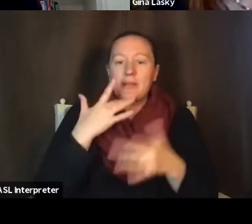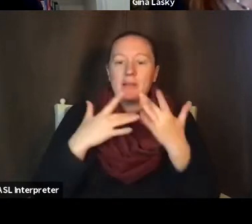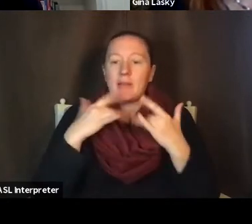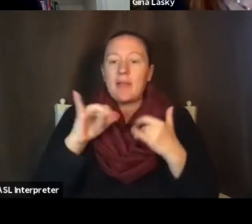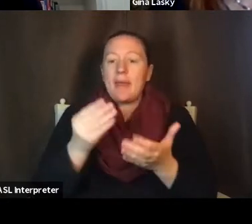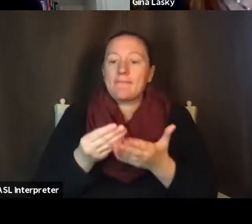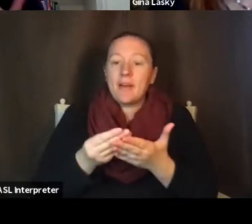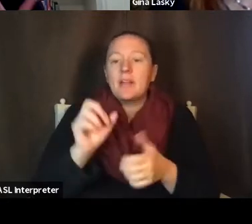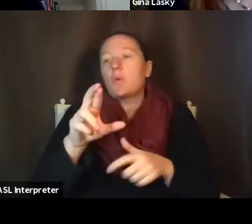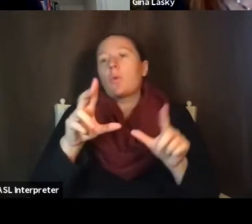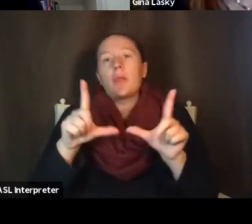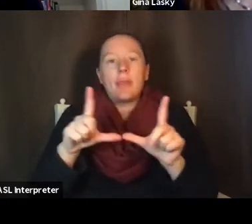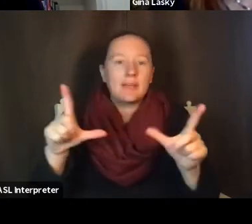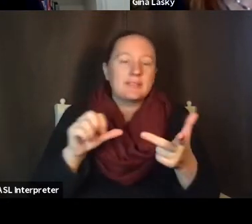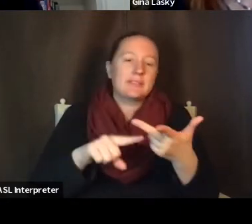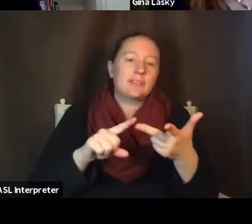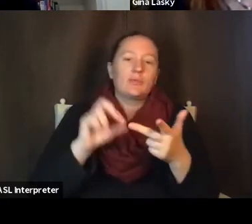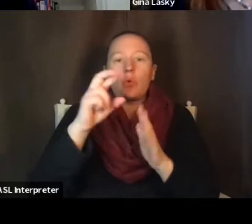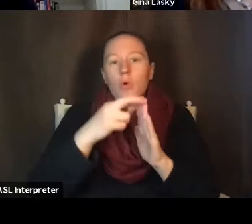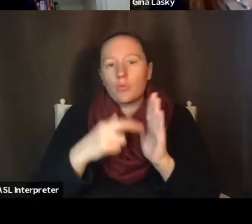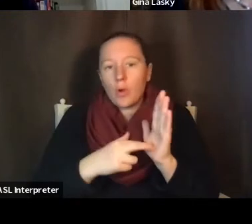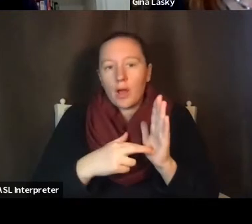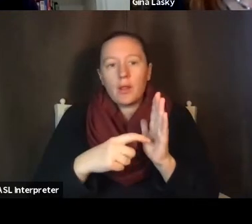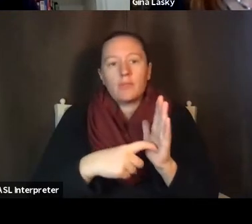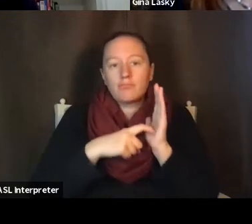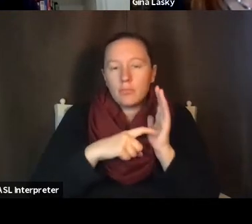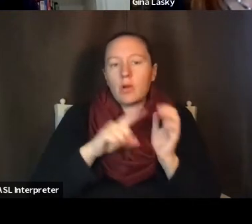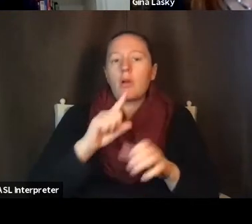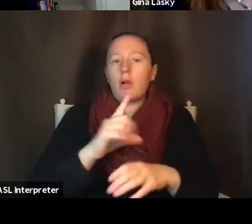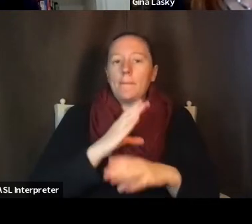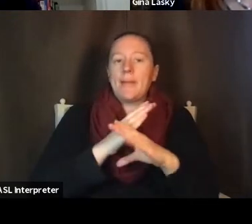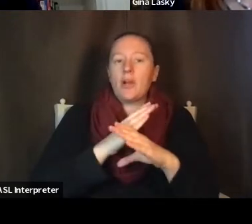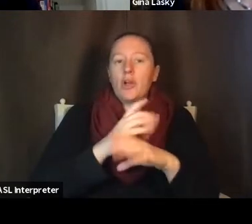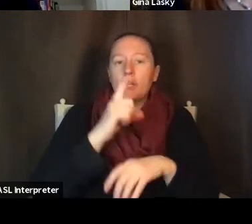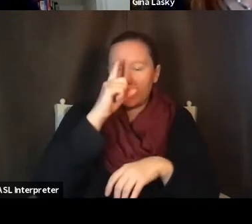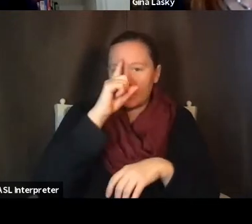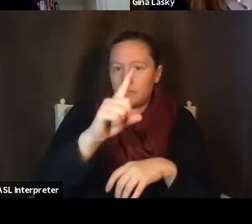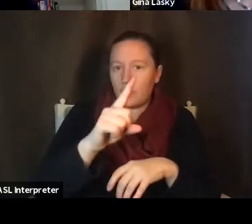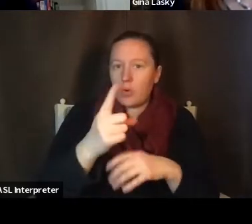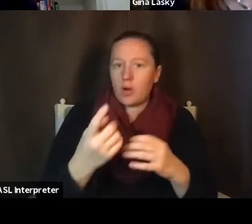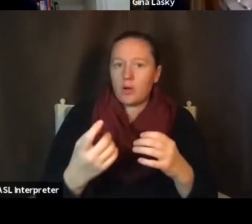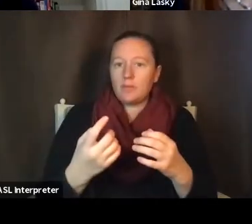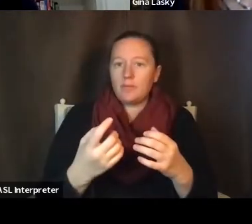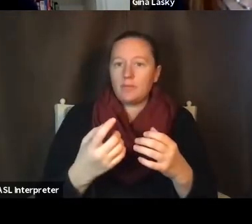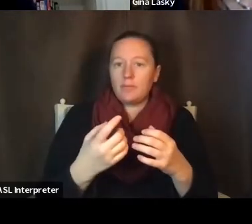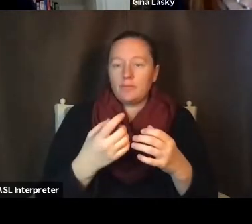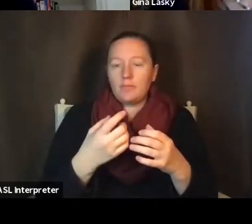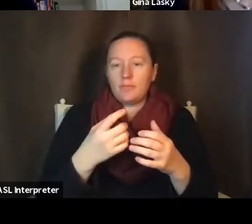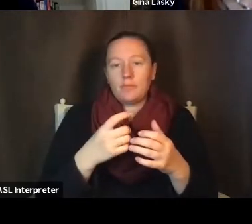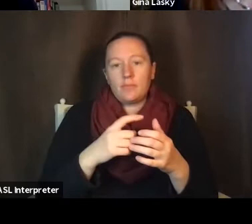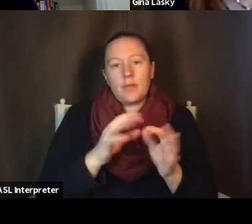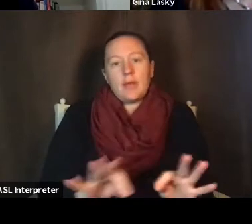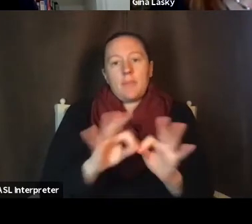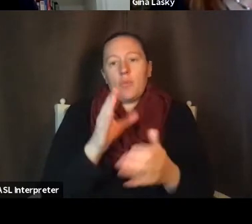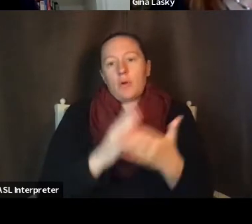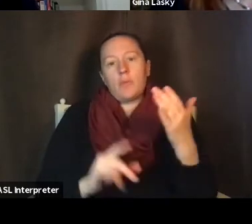or licensure or regulatory requirements are real barriers to the expansion of key parts of the continuum